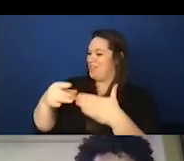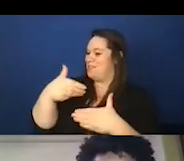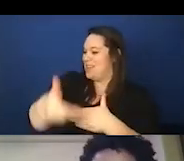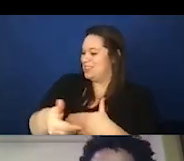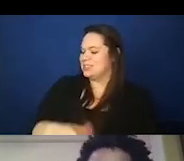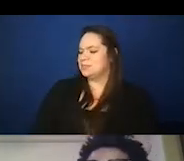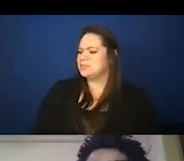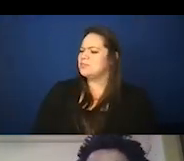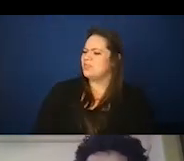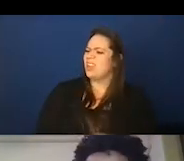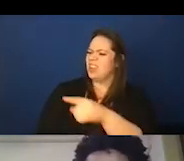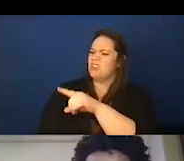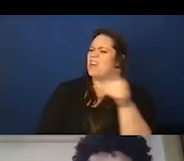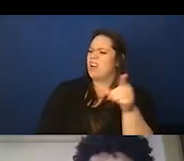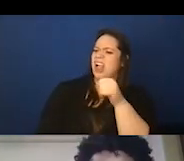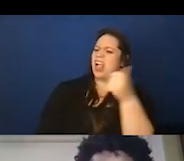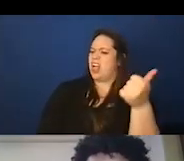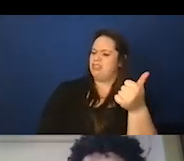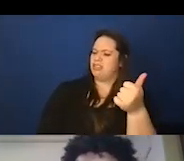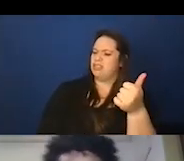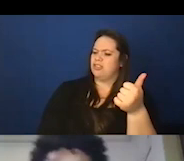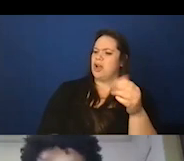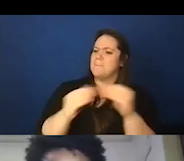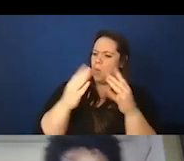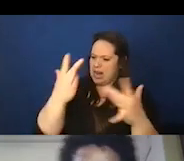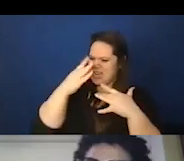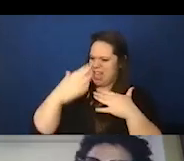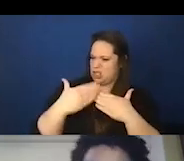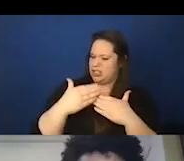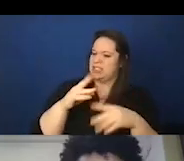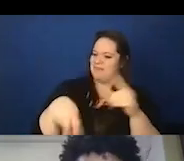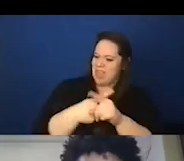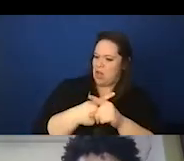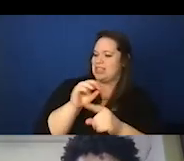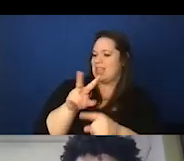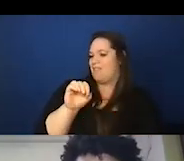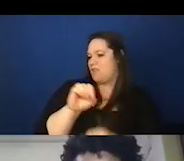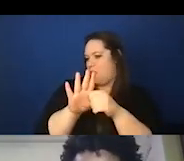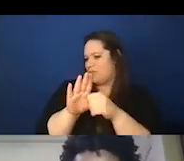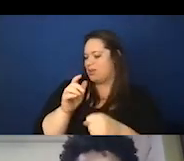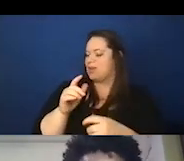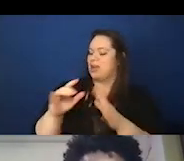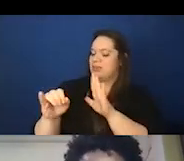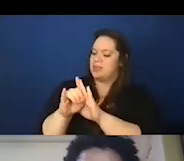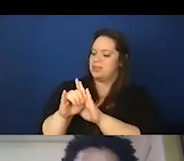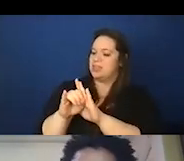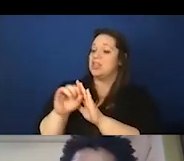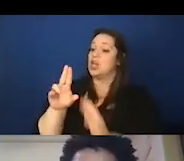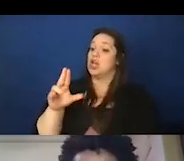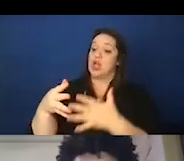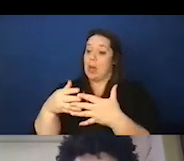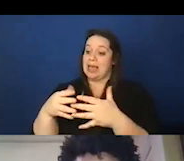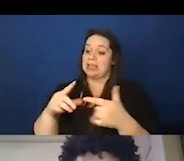currently there are more contagious variants of COVID-19 that have been identified in the US, from the UK, and from